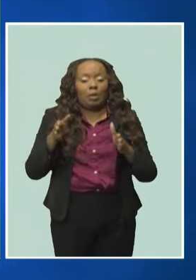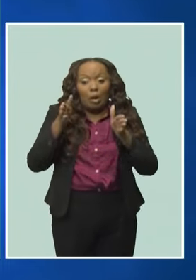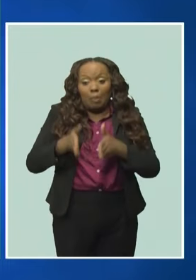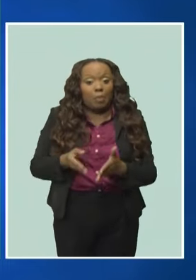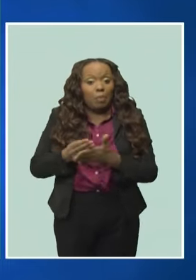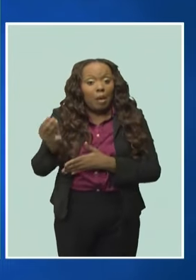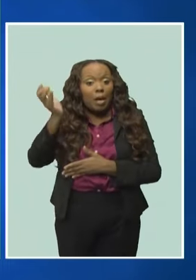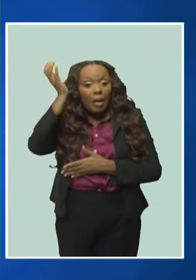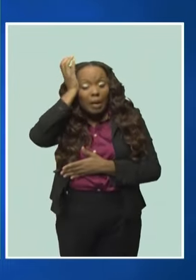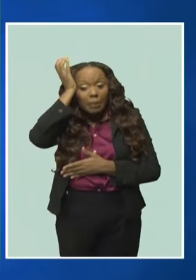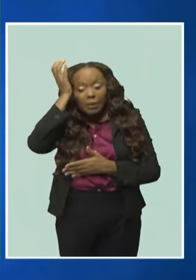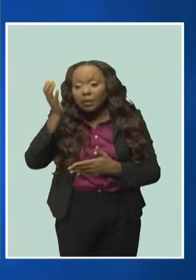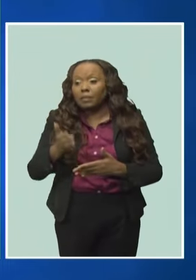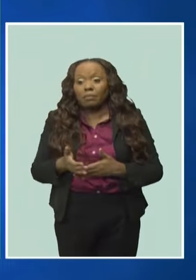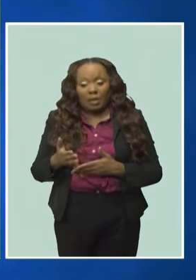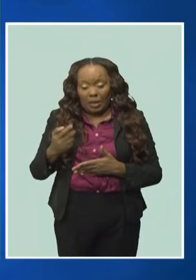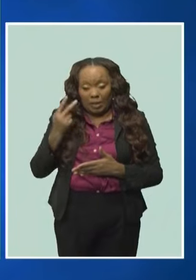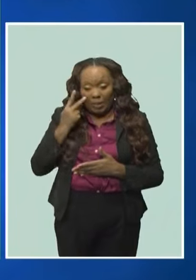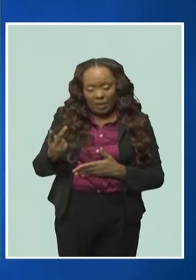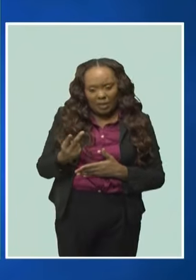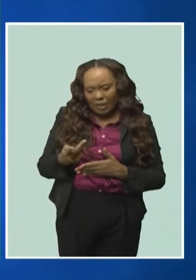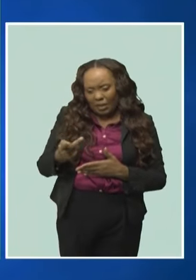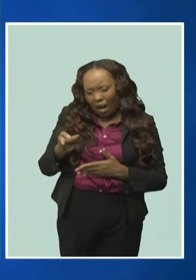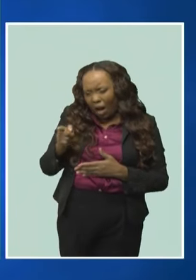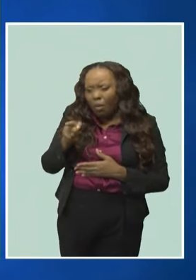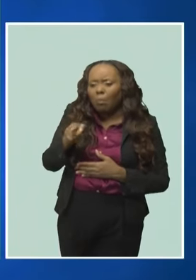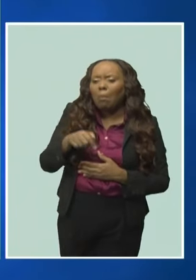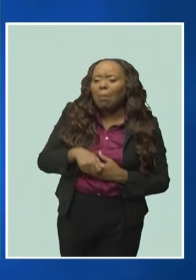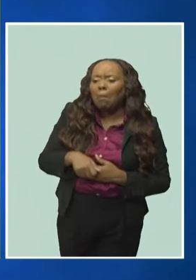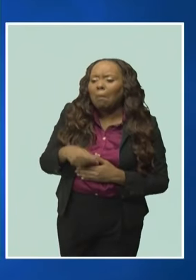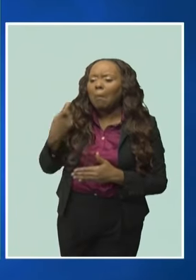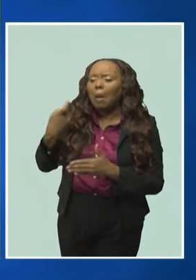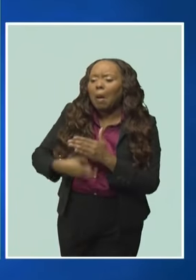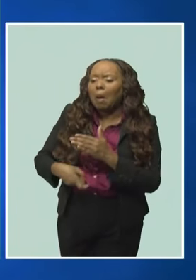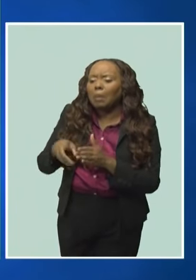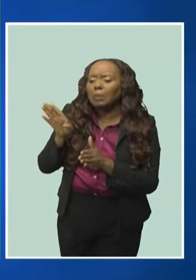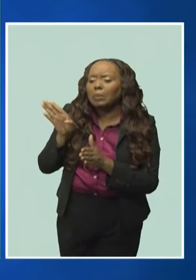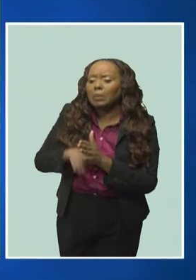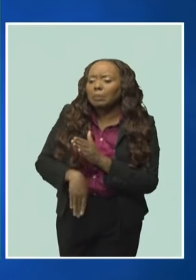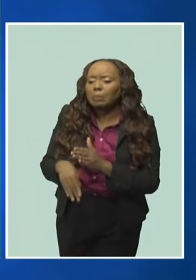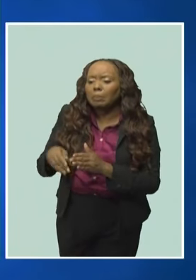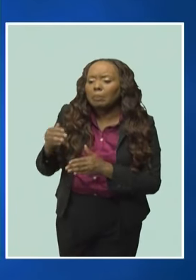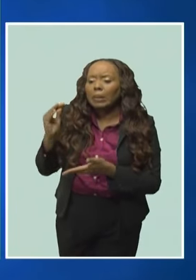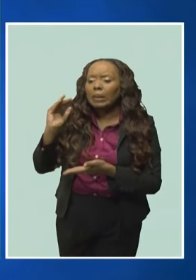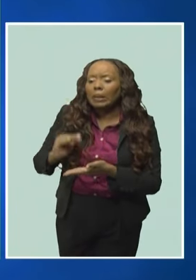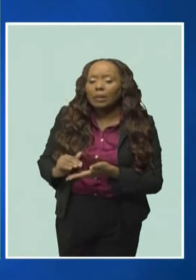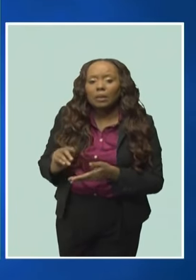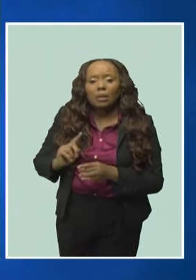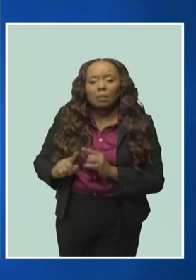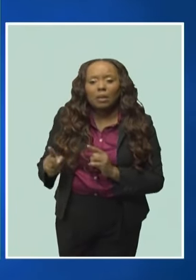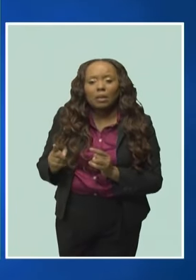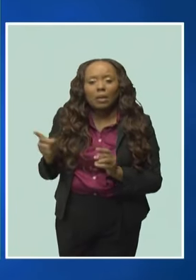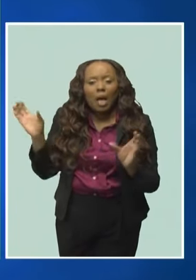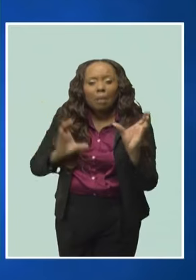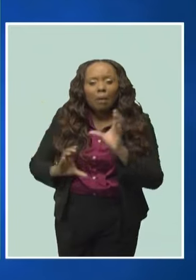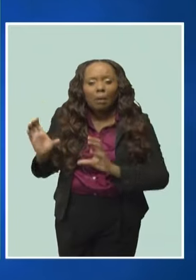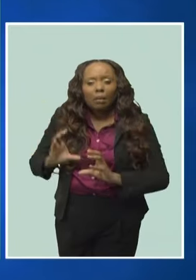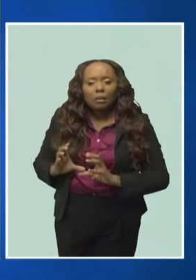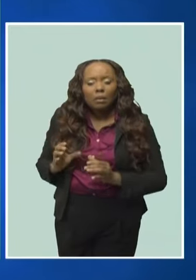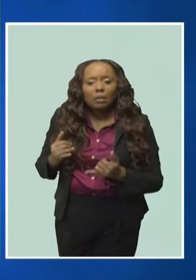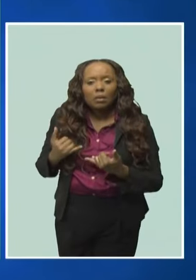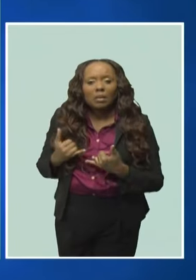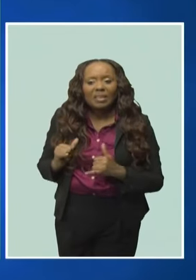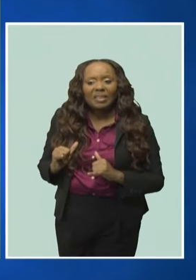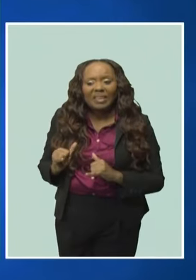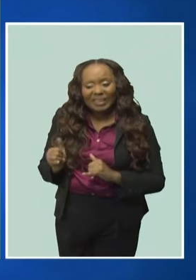at $5 a pound, and somebody's selling that $2, you're going to buy the $2 a pound crop. However, that crop still has a pesticide. It has not gone